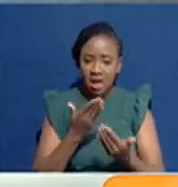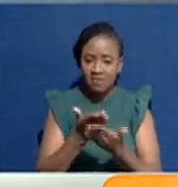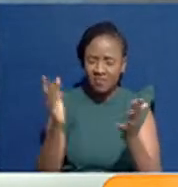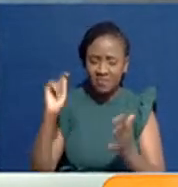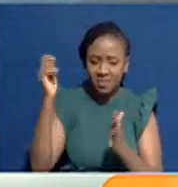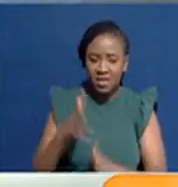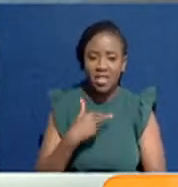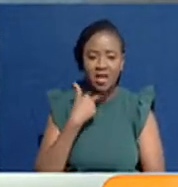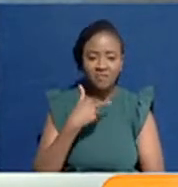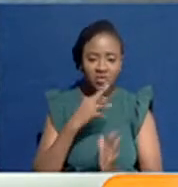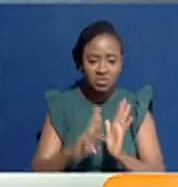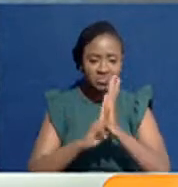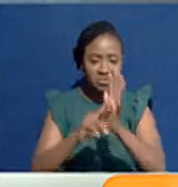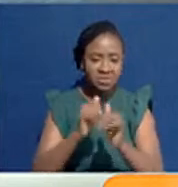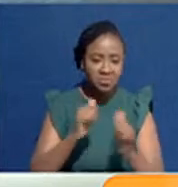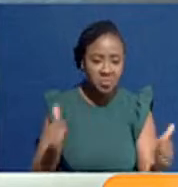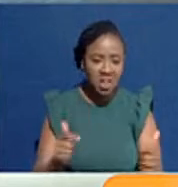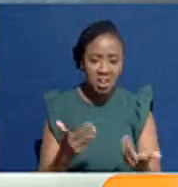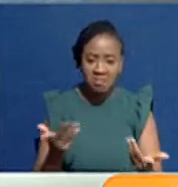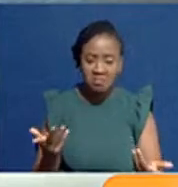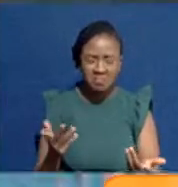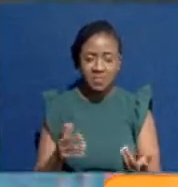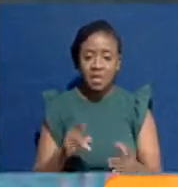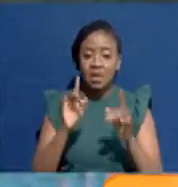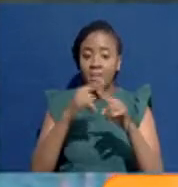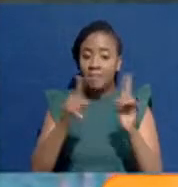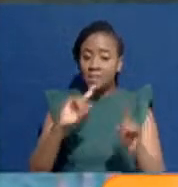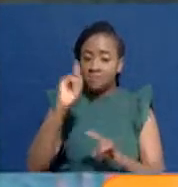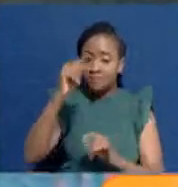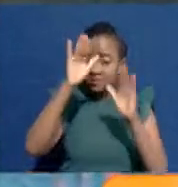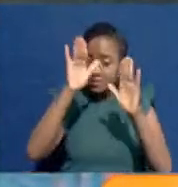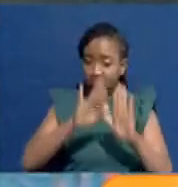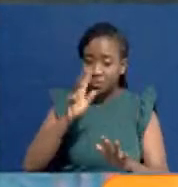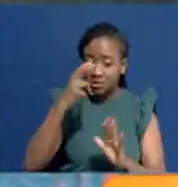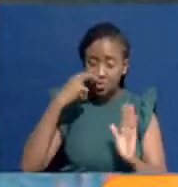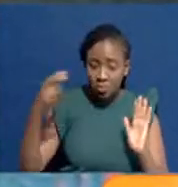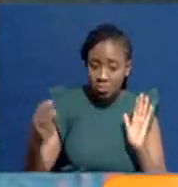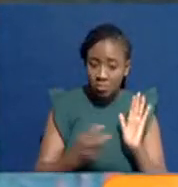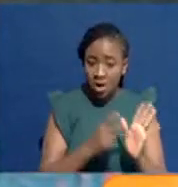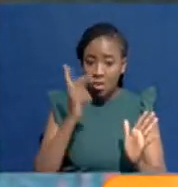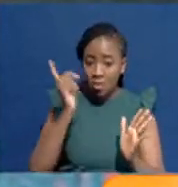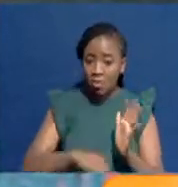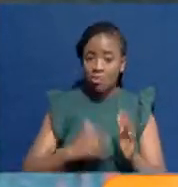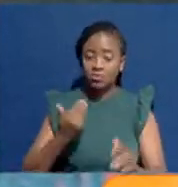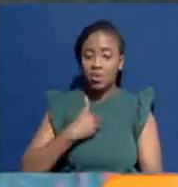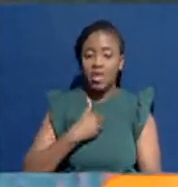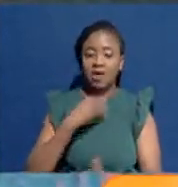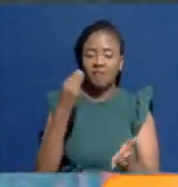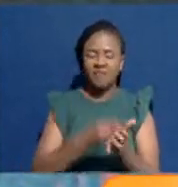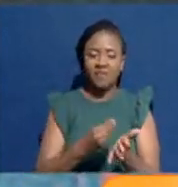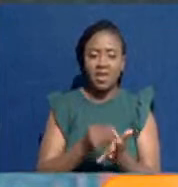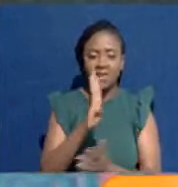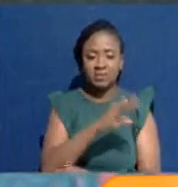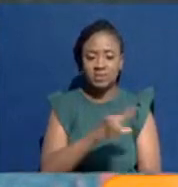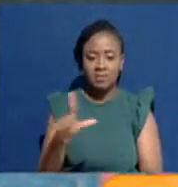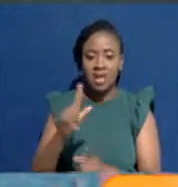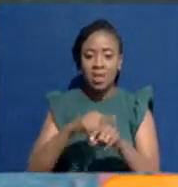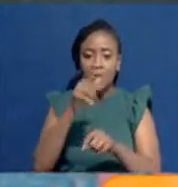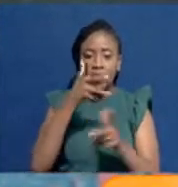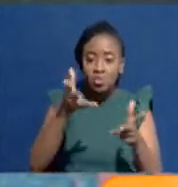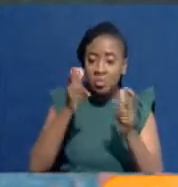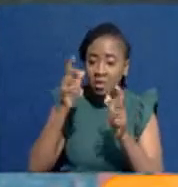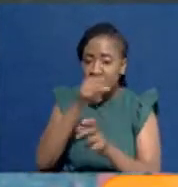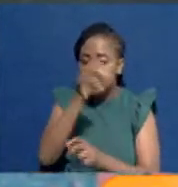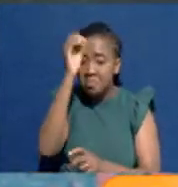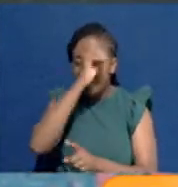represented? First and foremost, Sam, it's important to note that we have a finance bill. You know, when you listen to this conversation, or